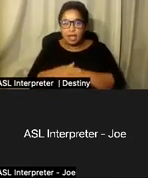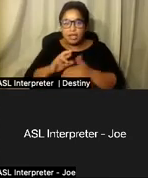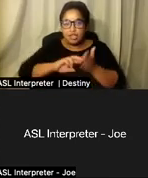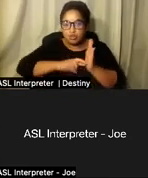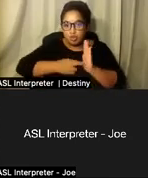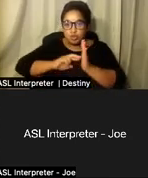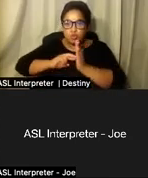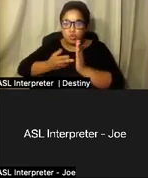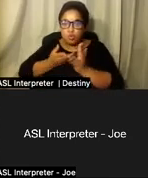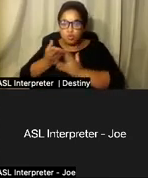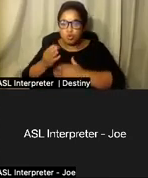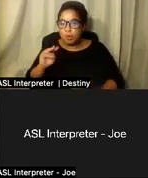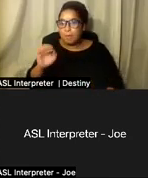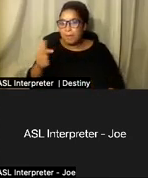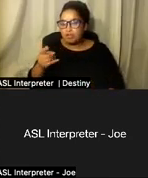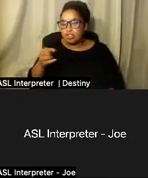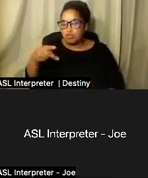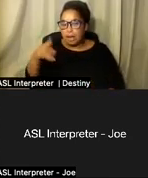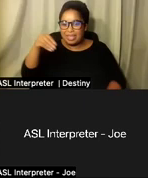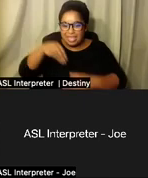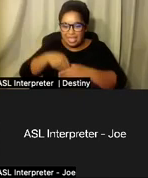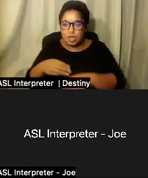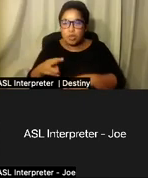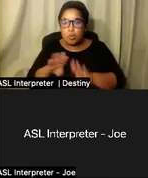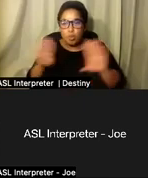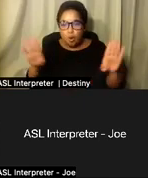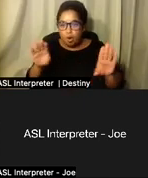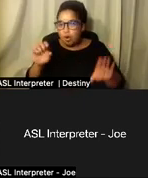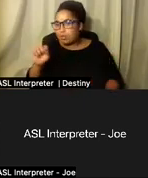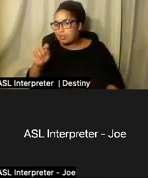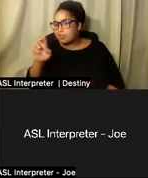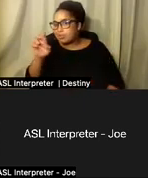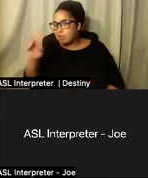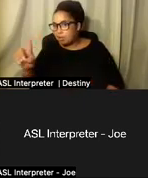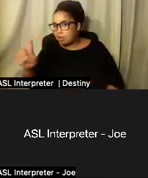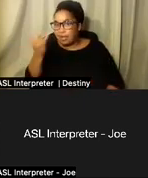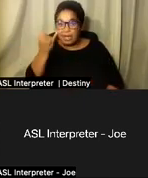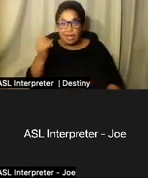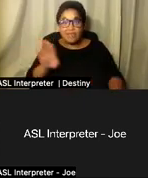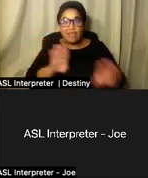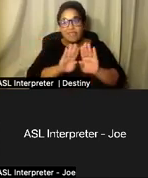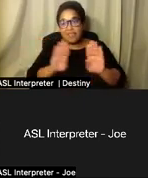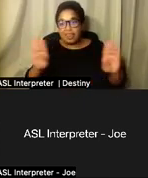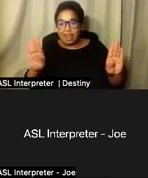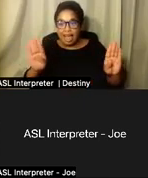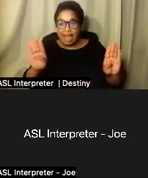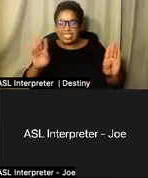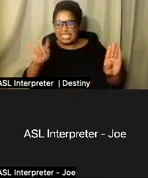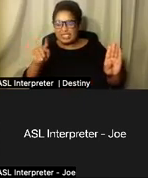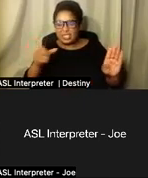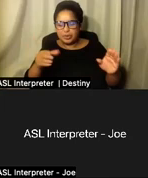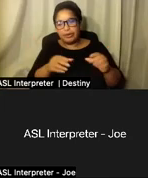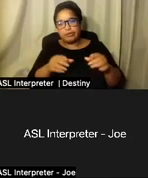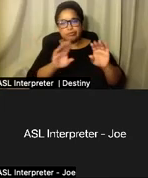go through the mounting strap and into the wall stud. If you're mounting a flat screen television, make